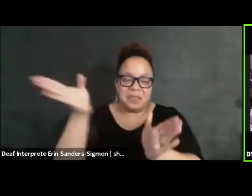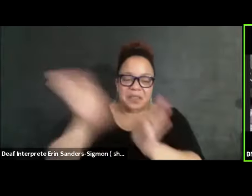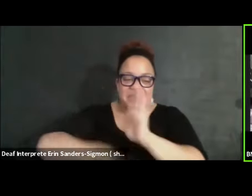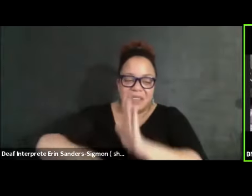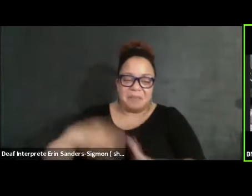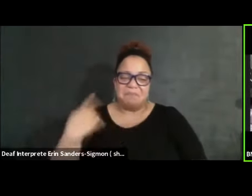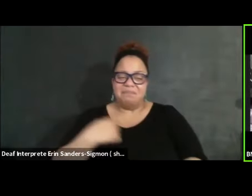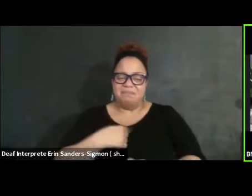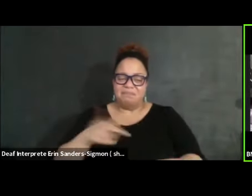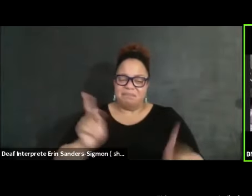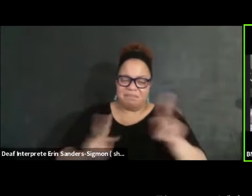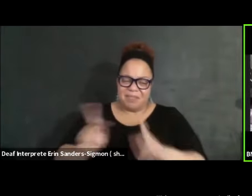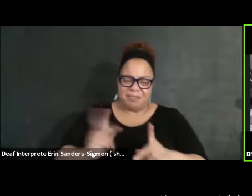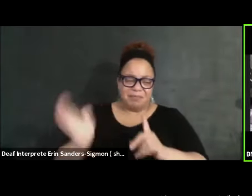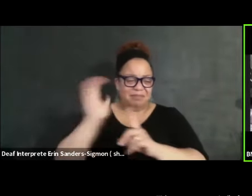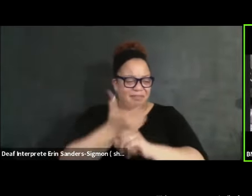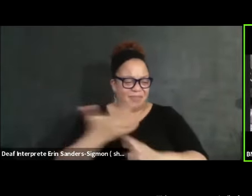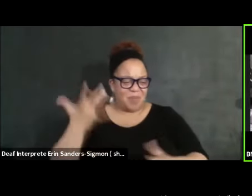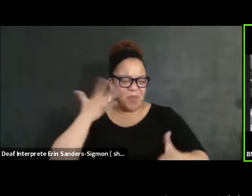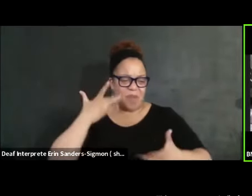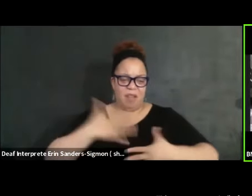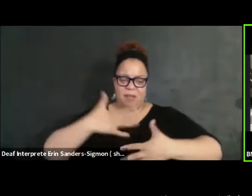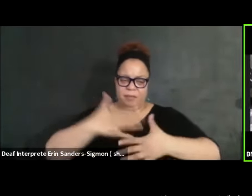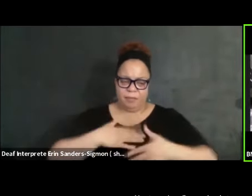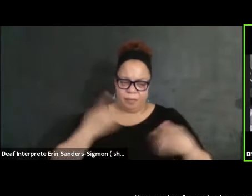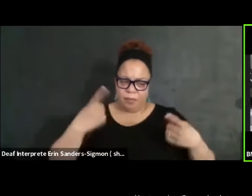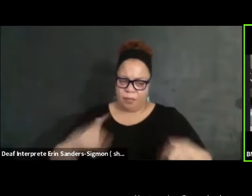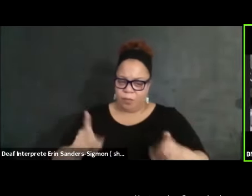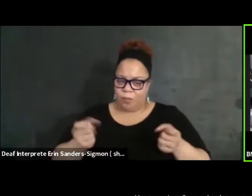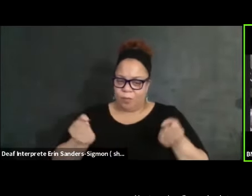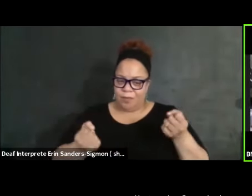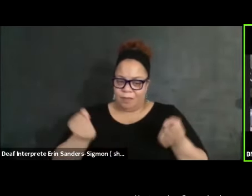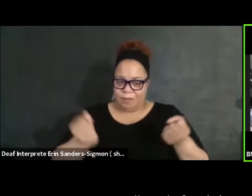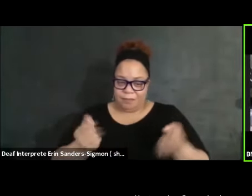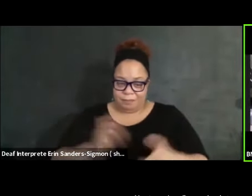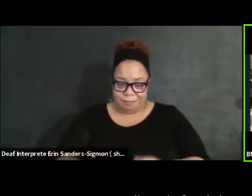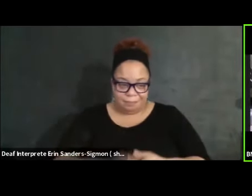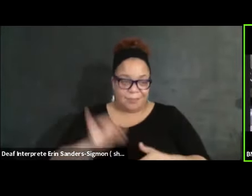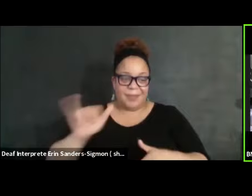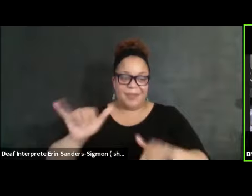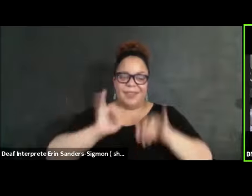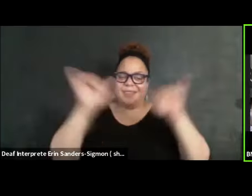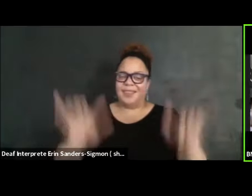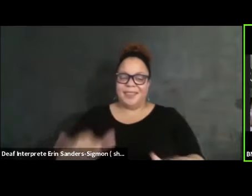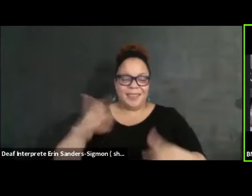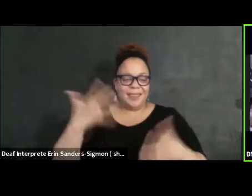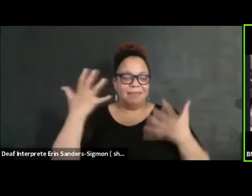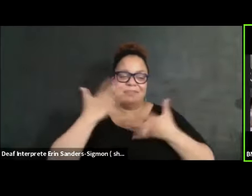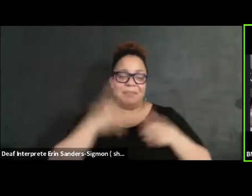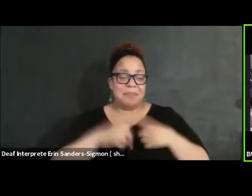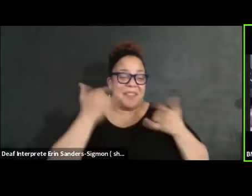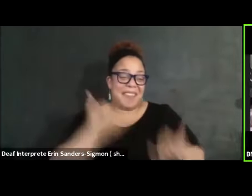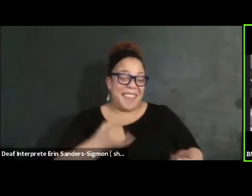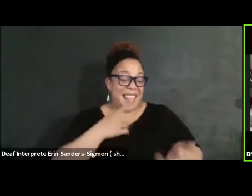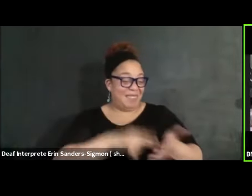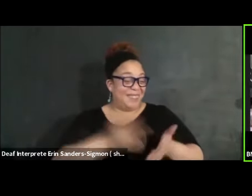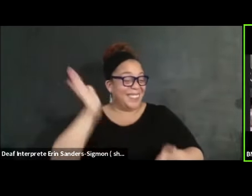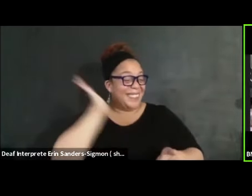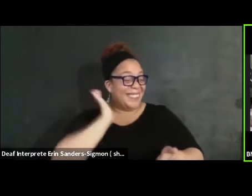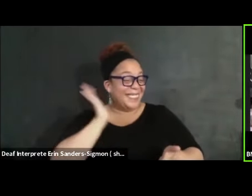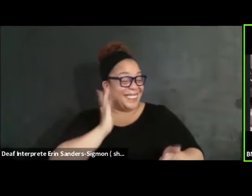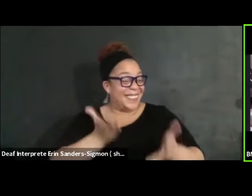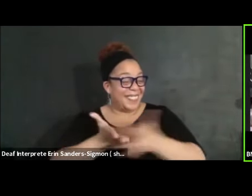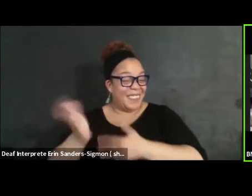We are dying in a system in which you are thriving. To me, it seems like you are talking about the past. And when did you check your newsfeed